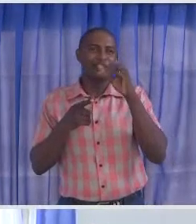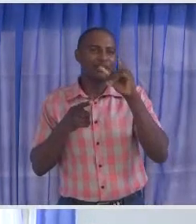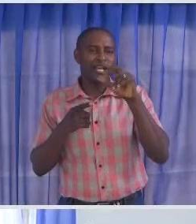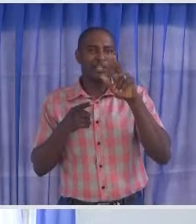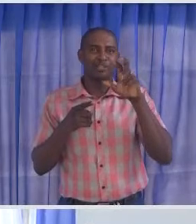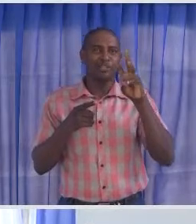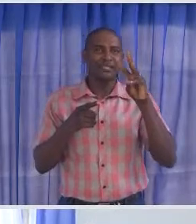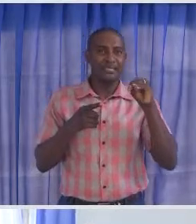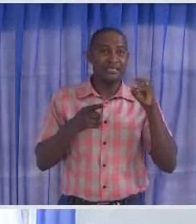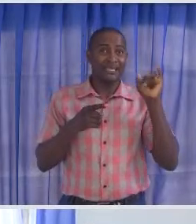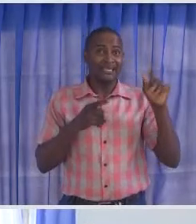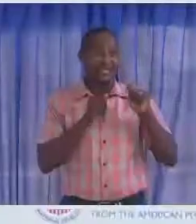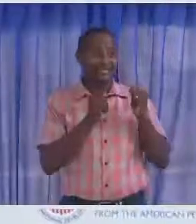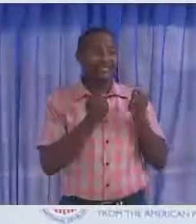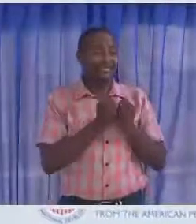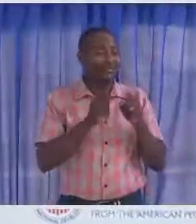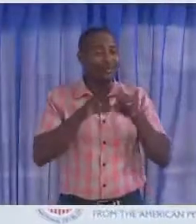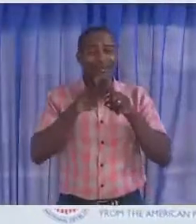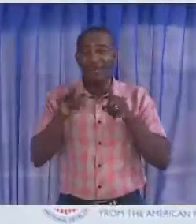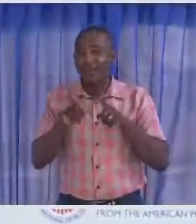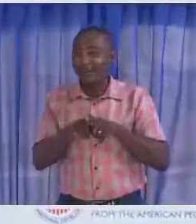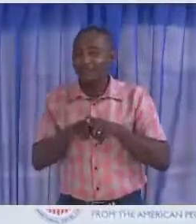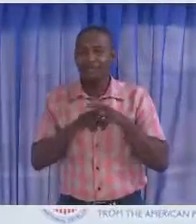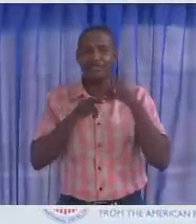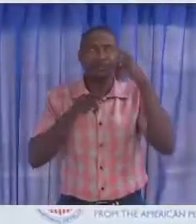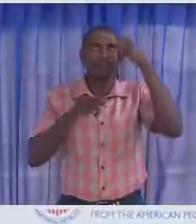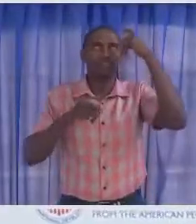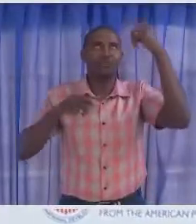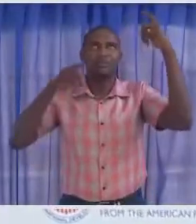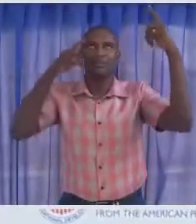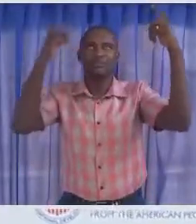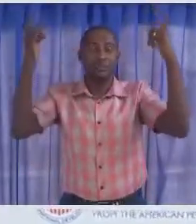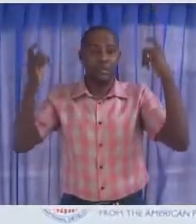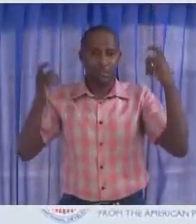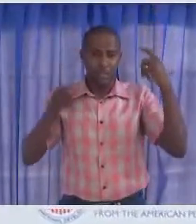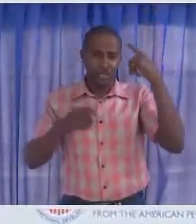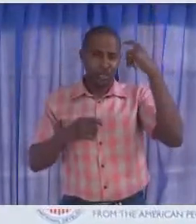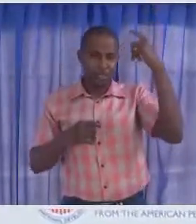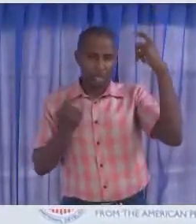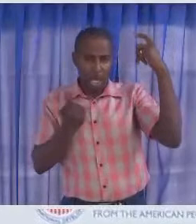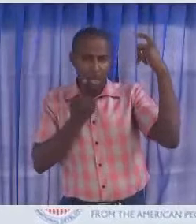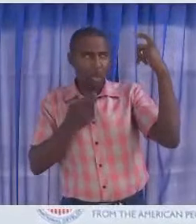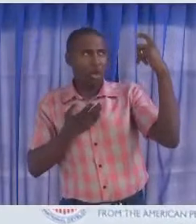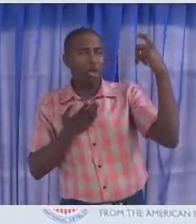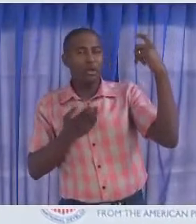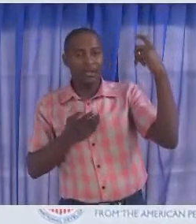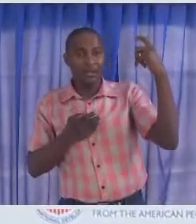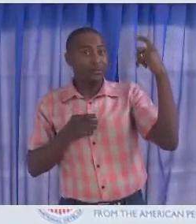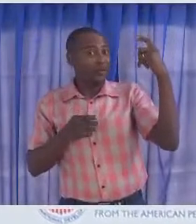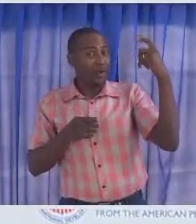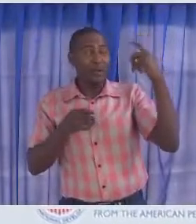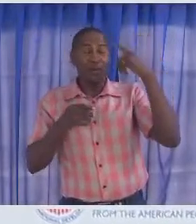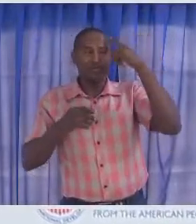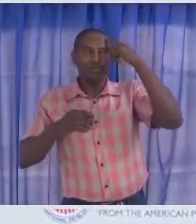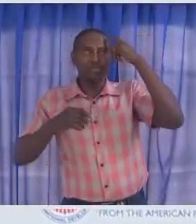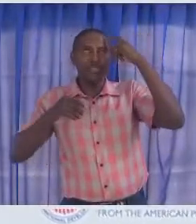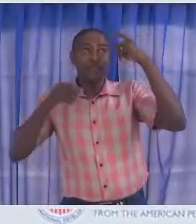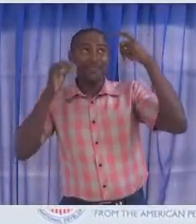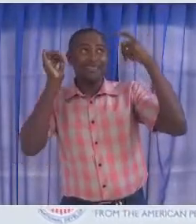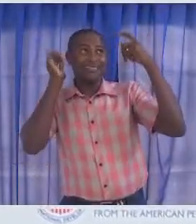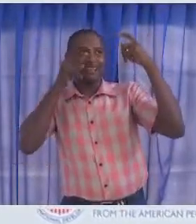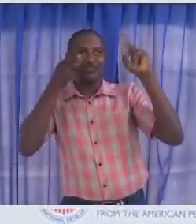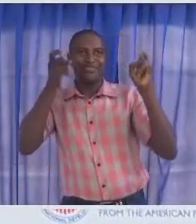team also dreaming with us, and not just dreaming, but making our dream a reality. And at